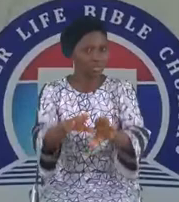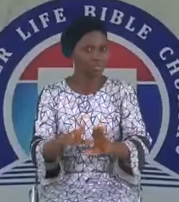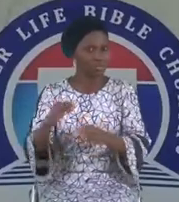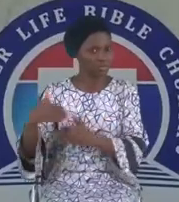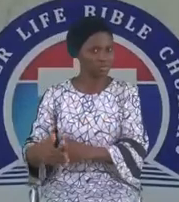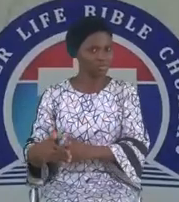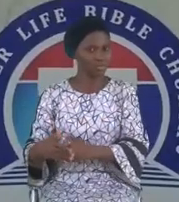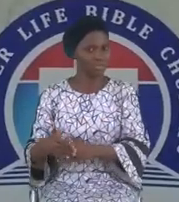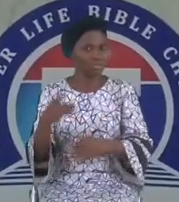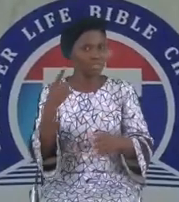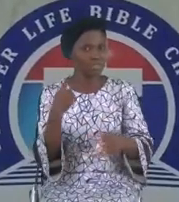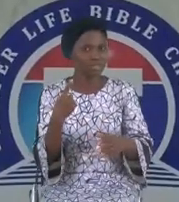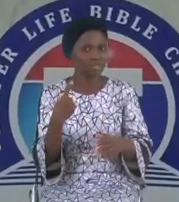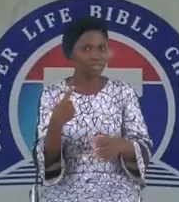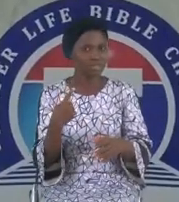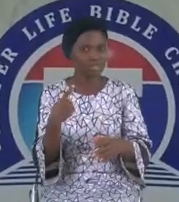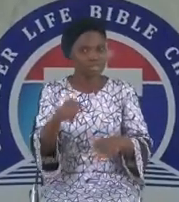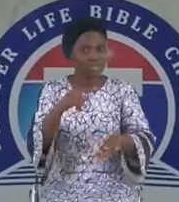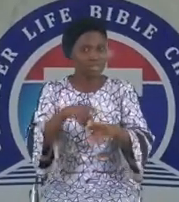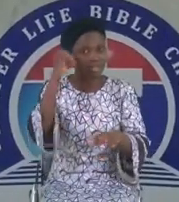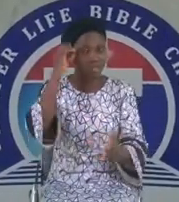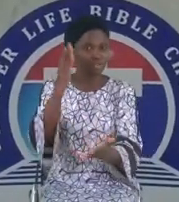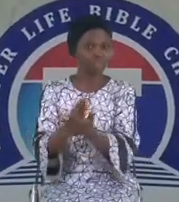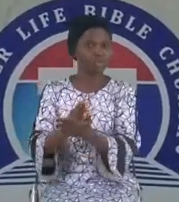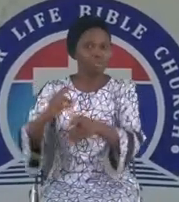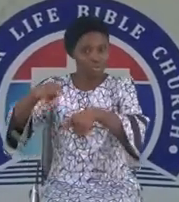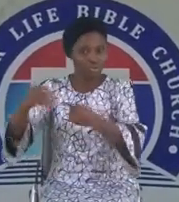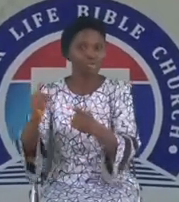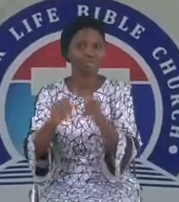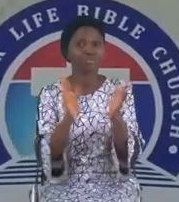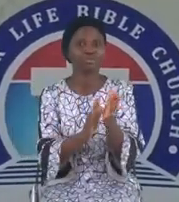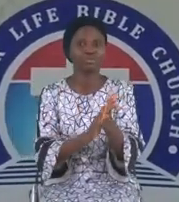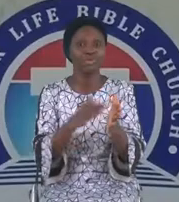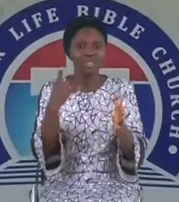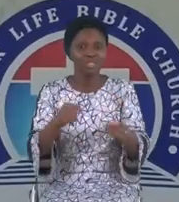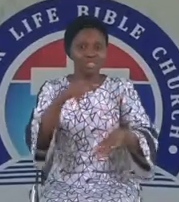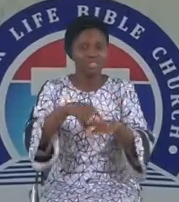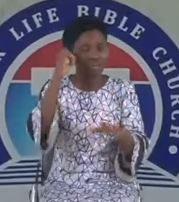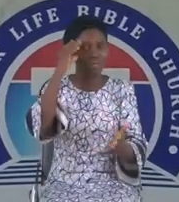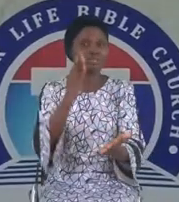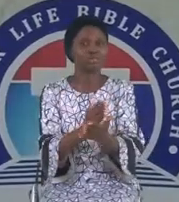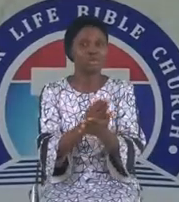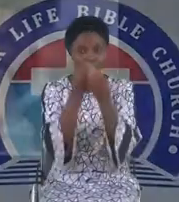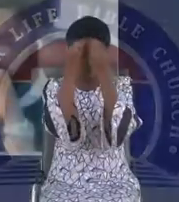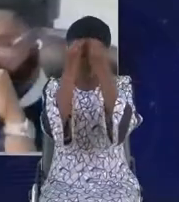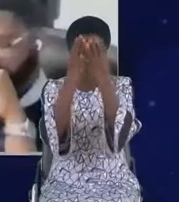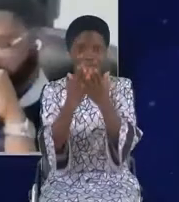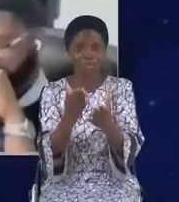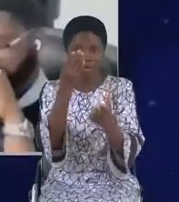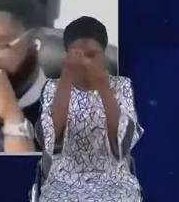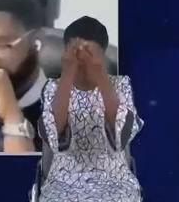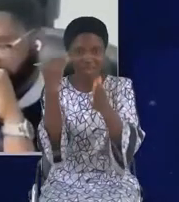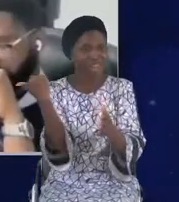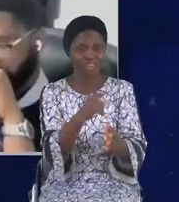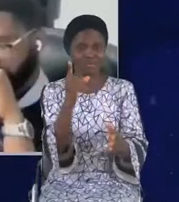taught going to school the time is taught obeying anyone except the